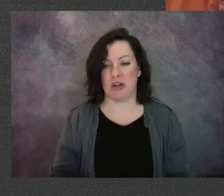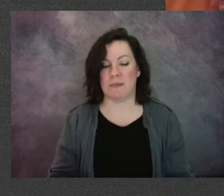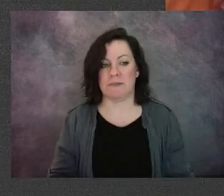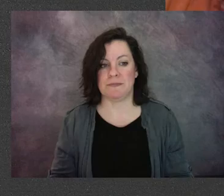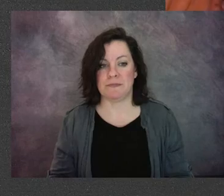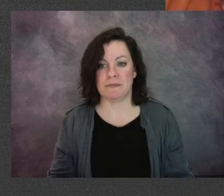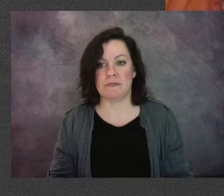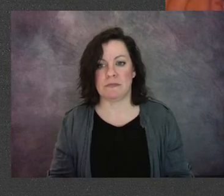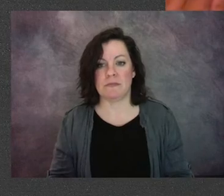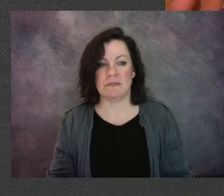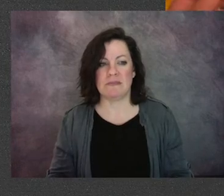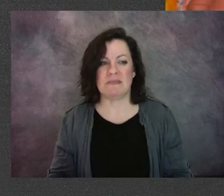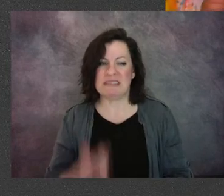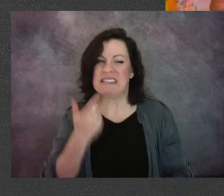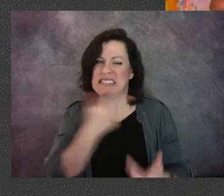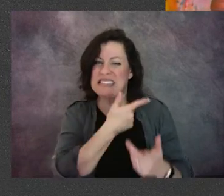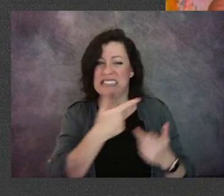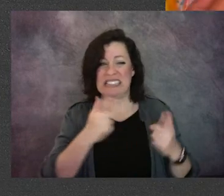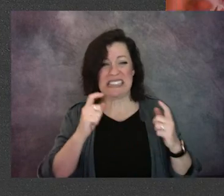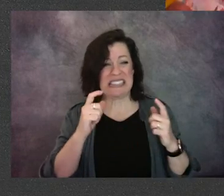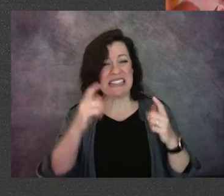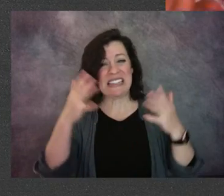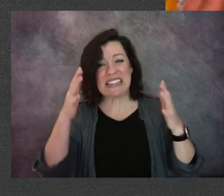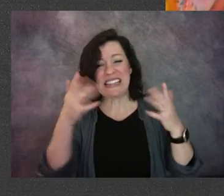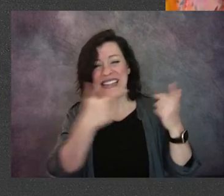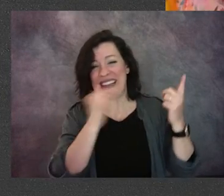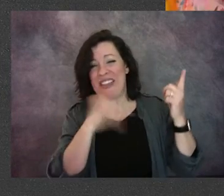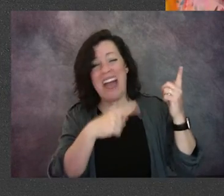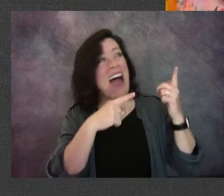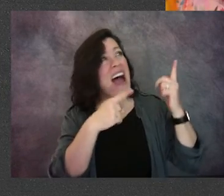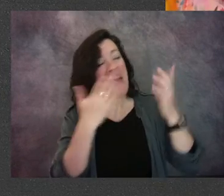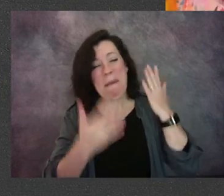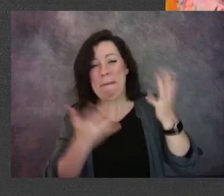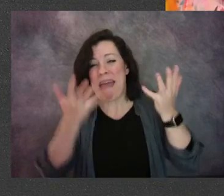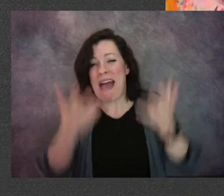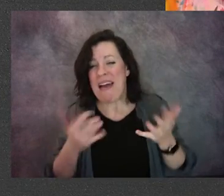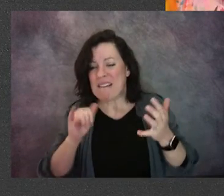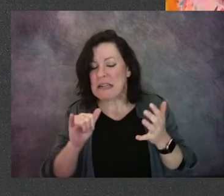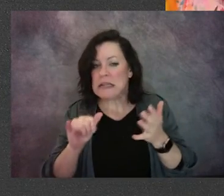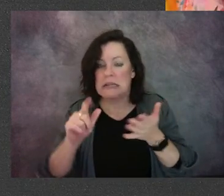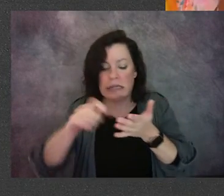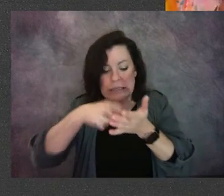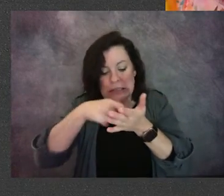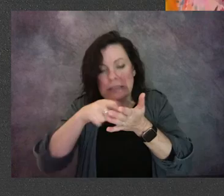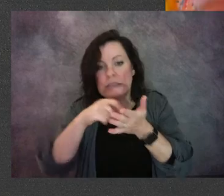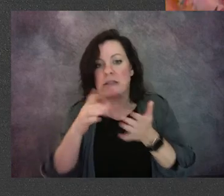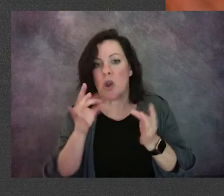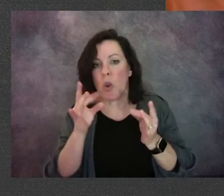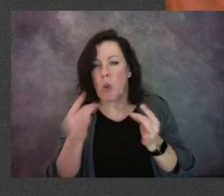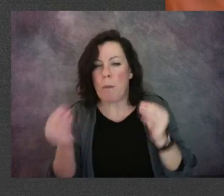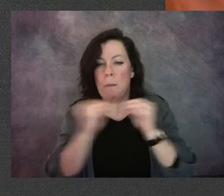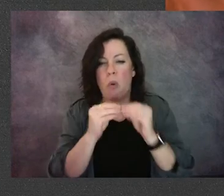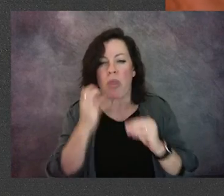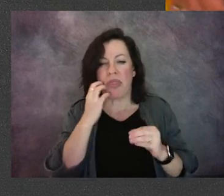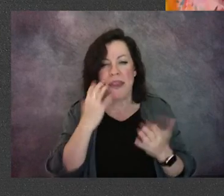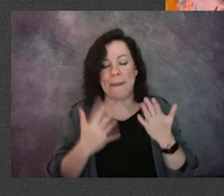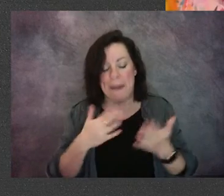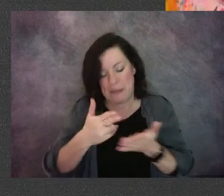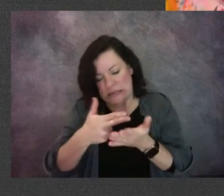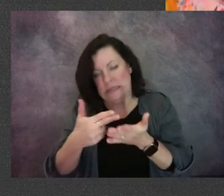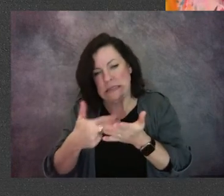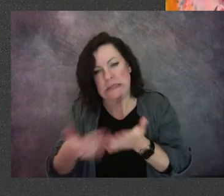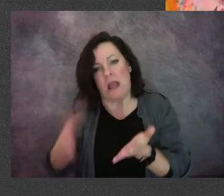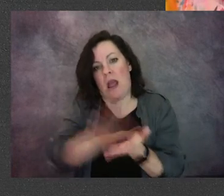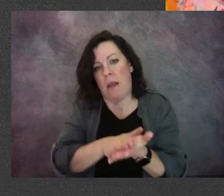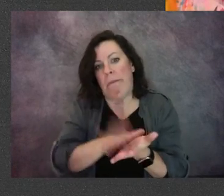need a little bit more glue because they're pretty kind of thick and heavy. I'll do a couple dots for